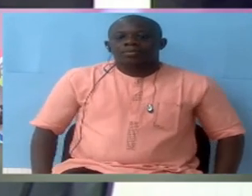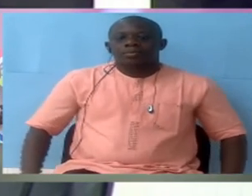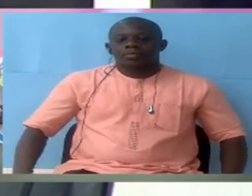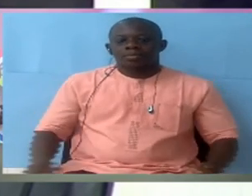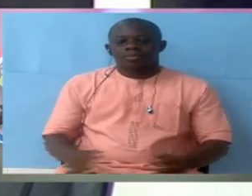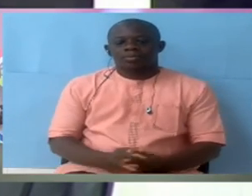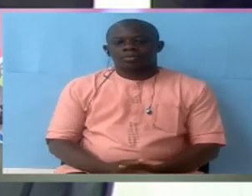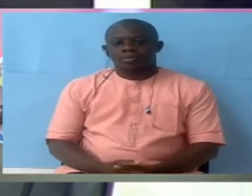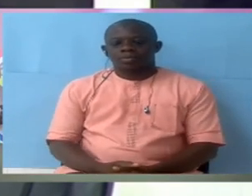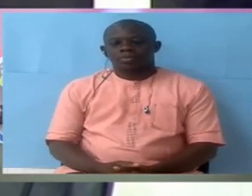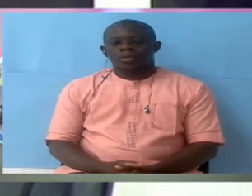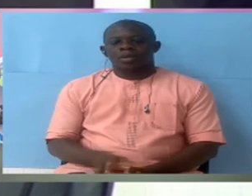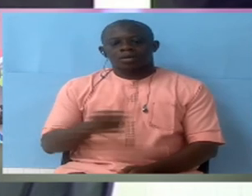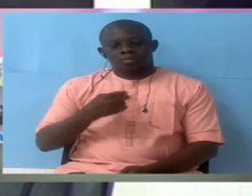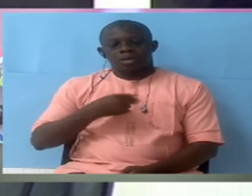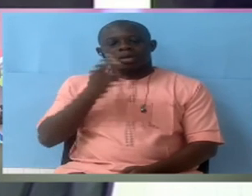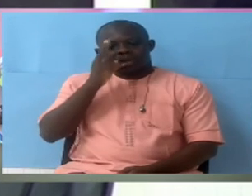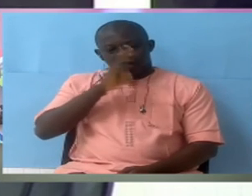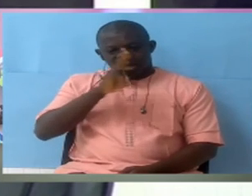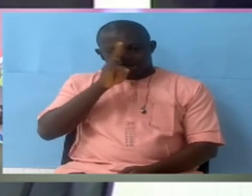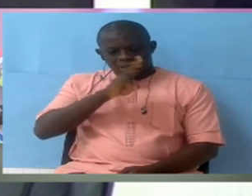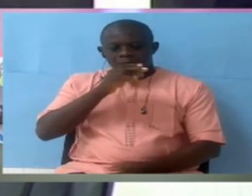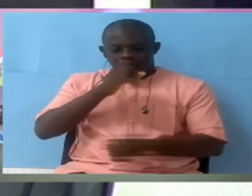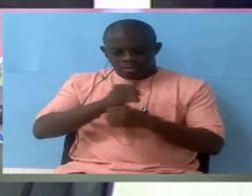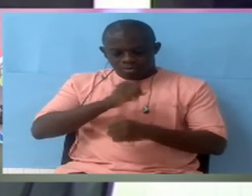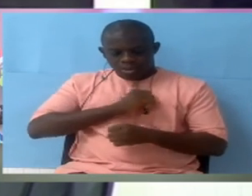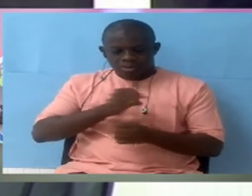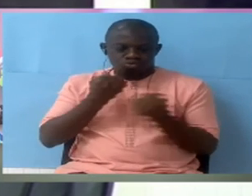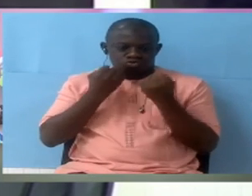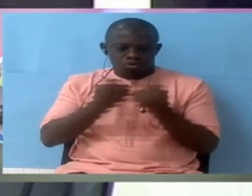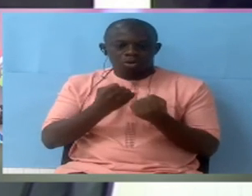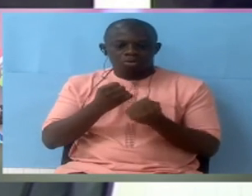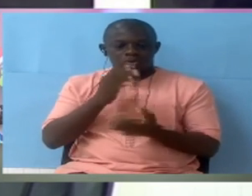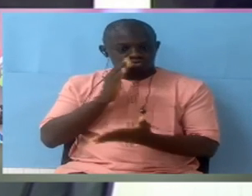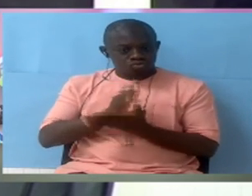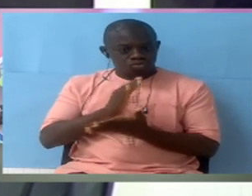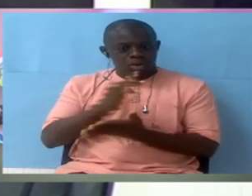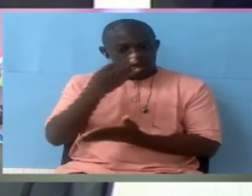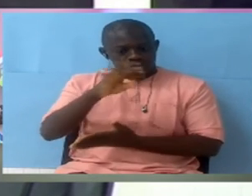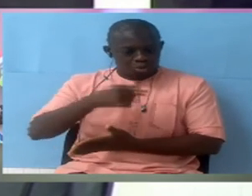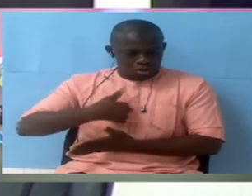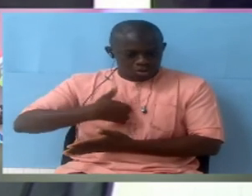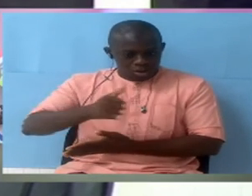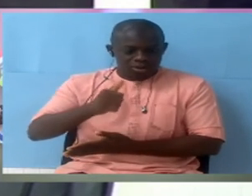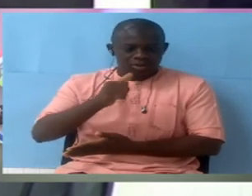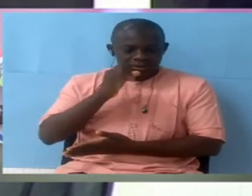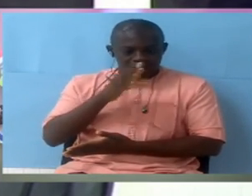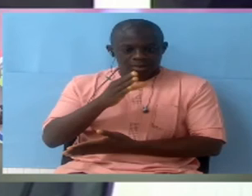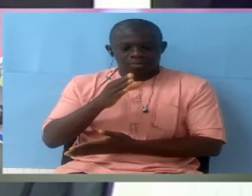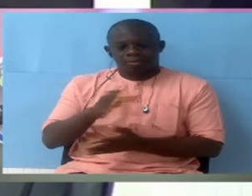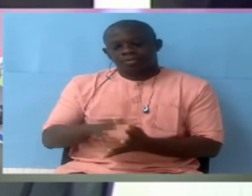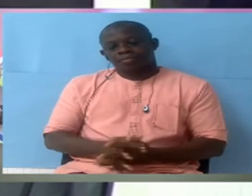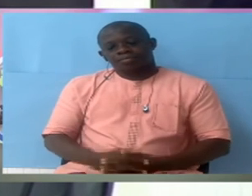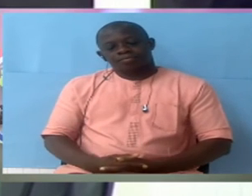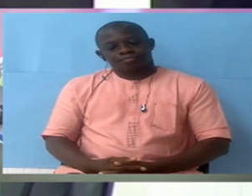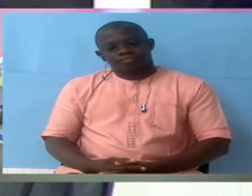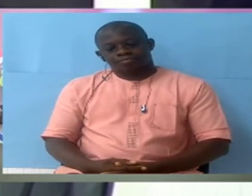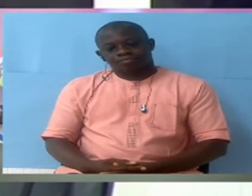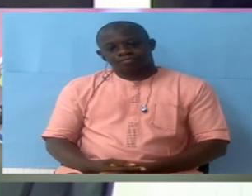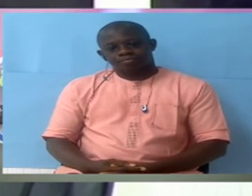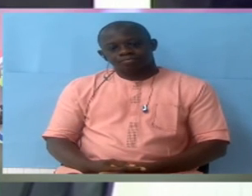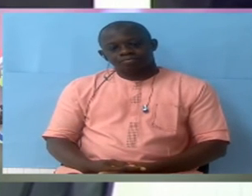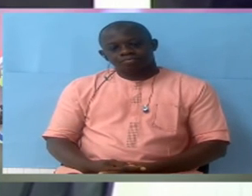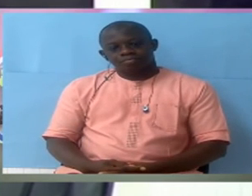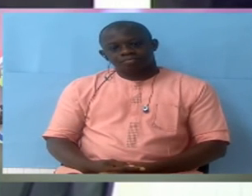I'm just trying to be strong but to be honest. Dama jema degeral rek way pour wax dega. But